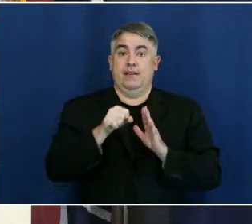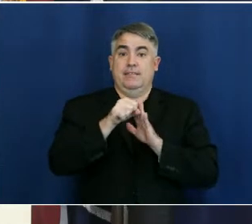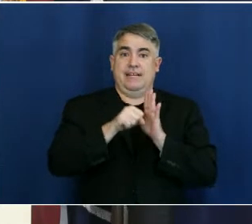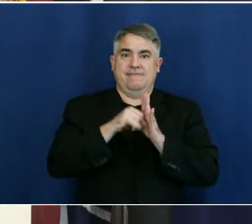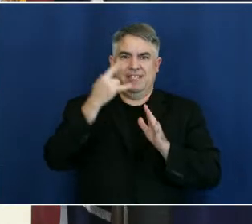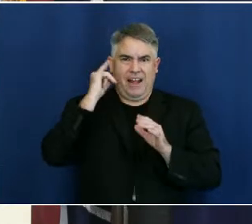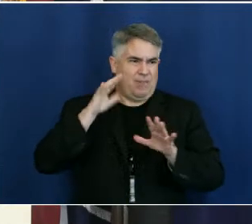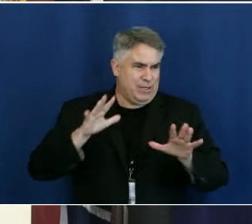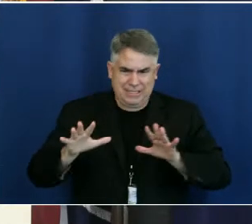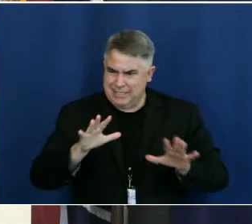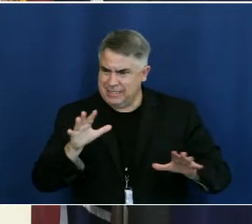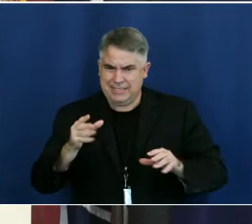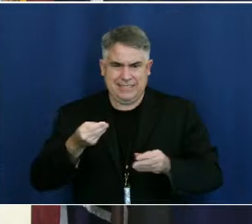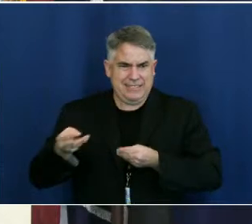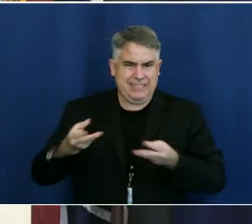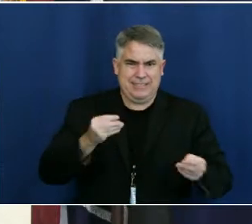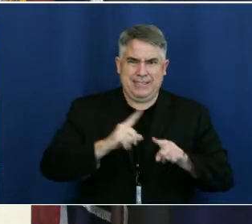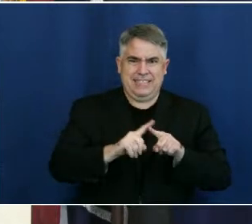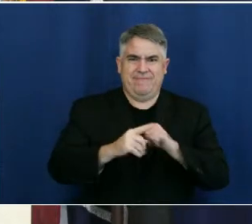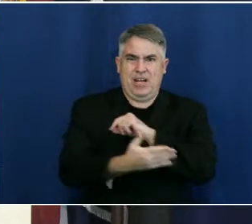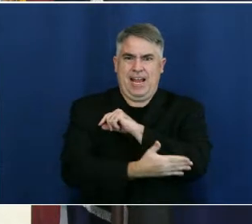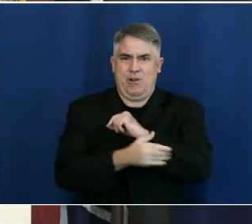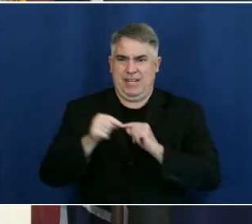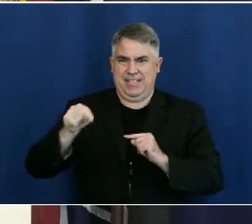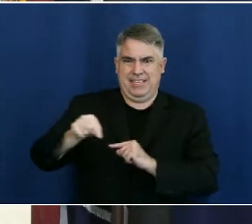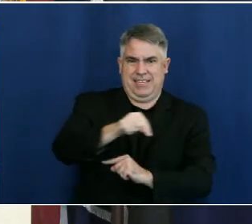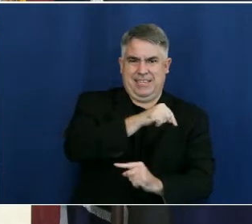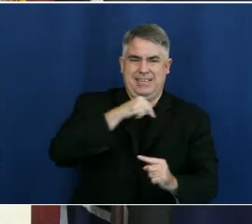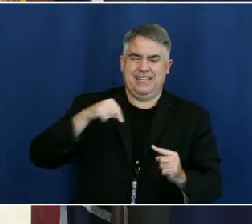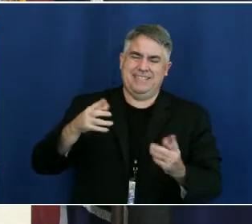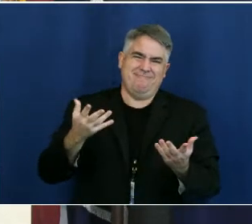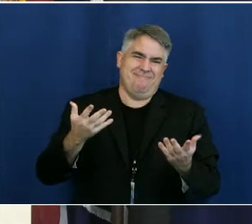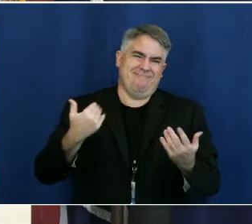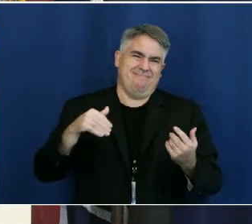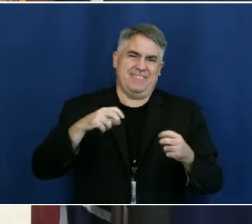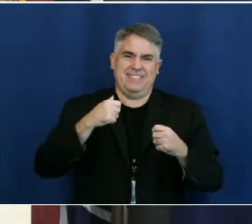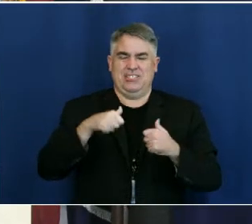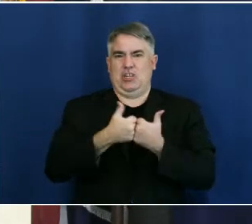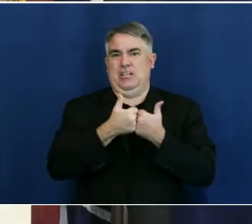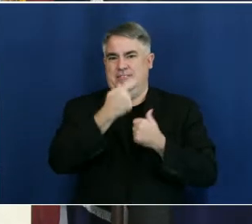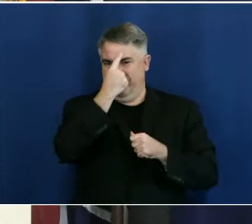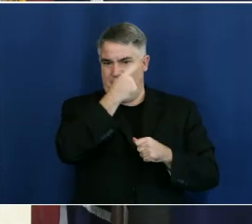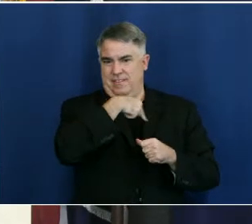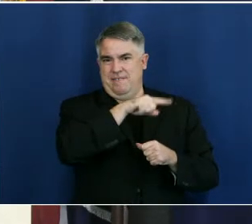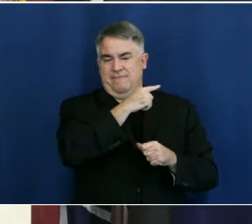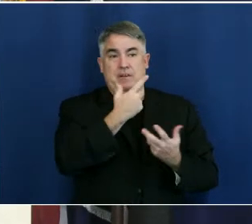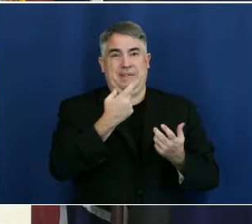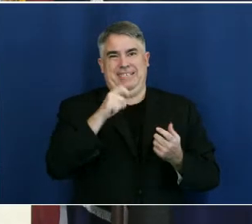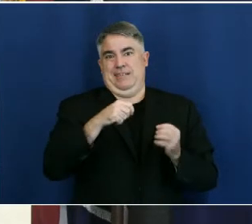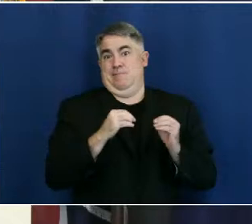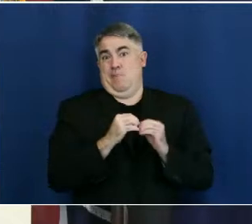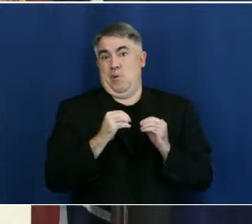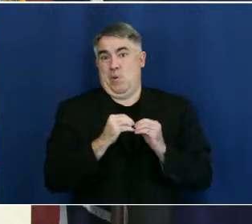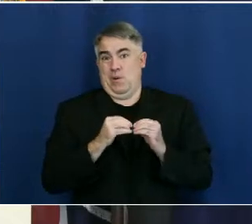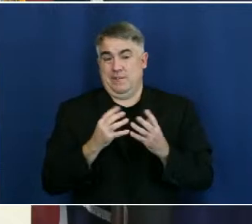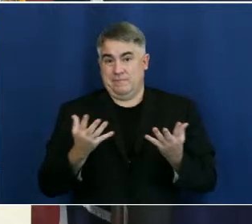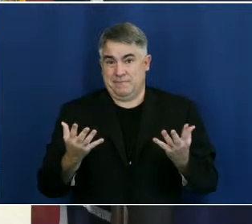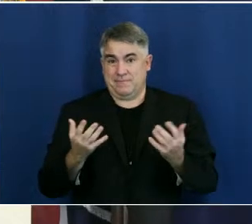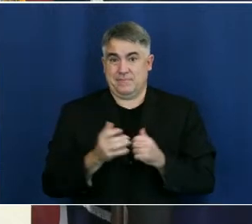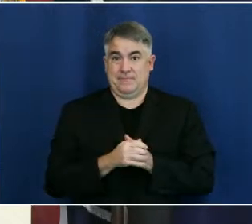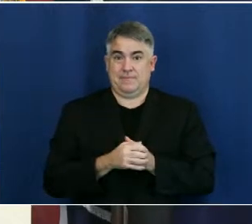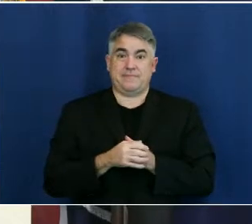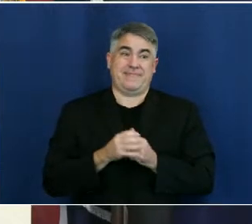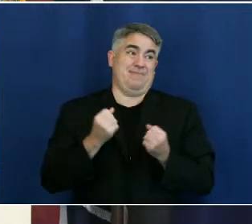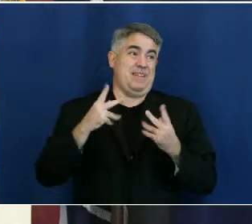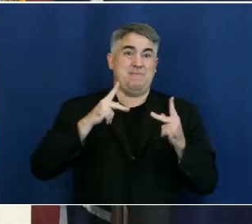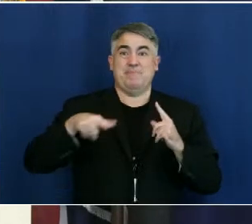have received. But the supply of vaccines has not kept up with our ability to build out infrastructure